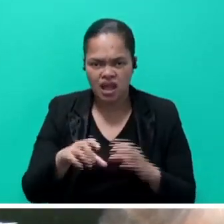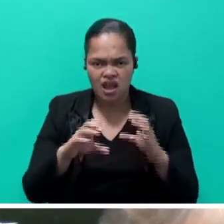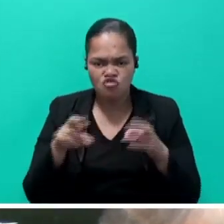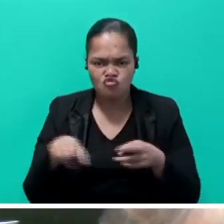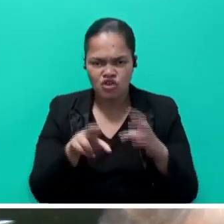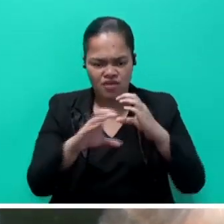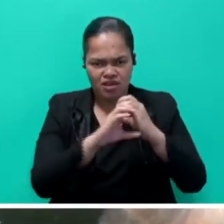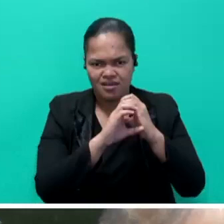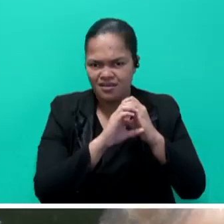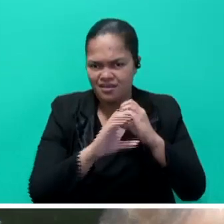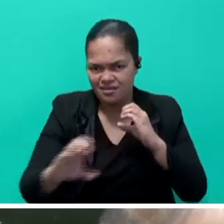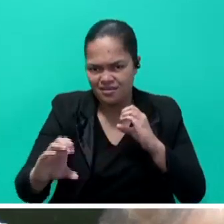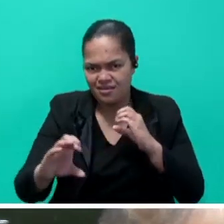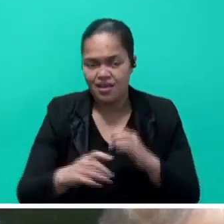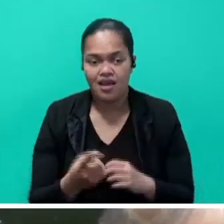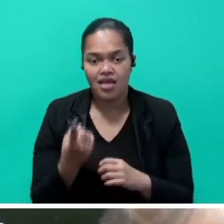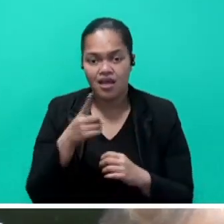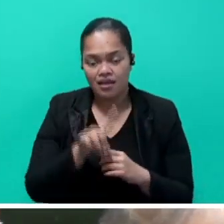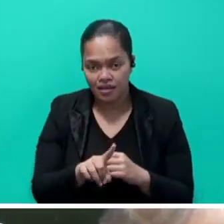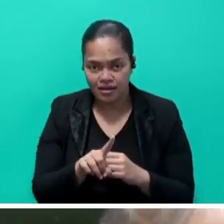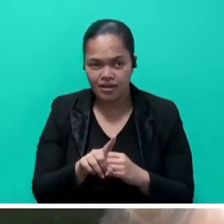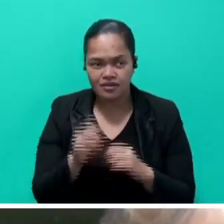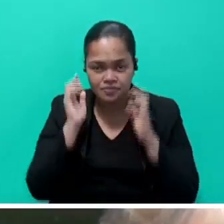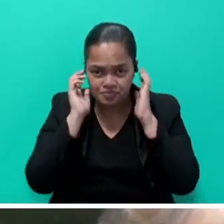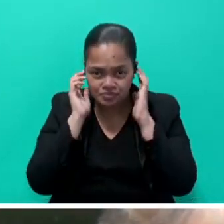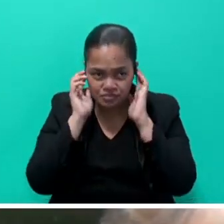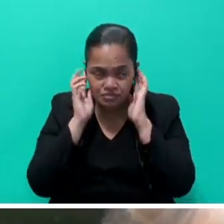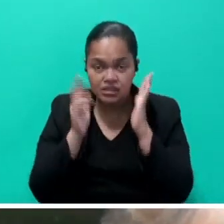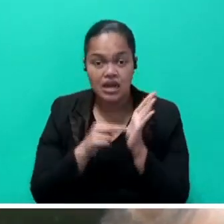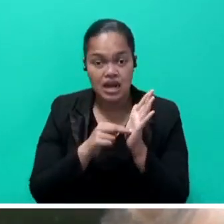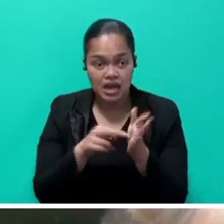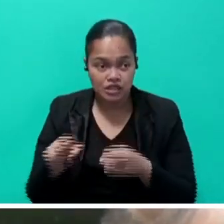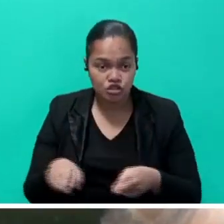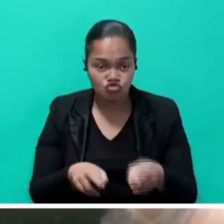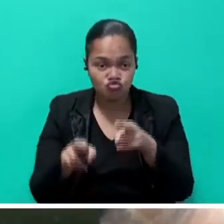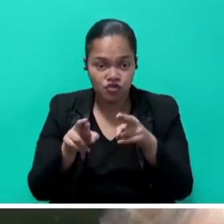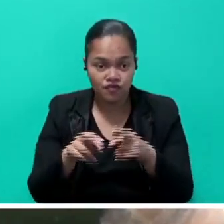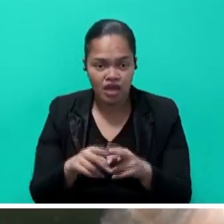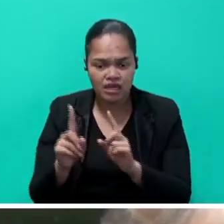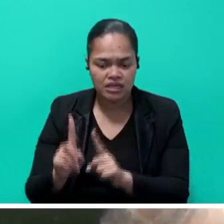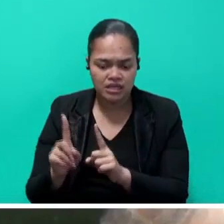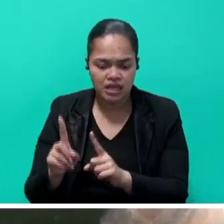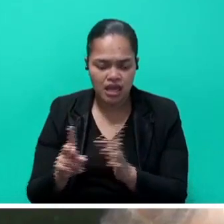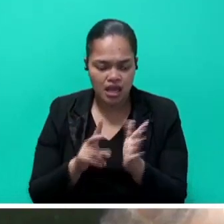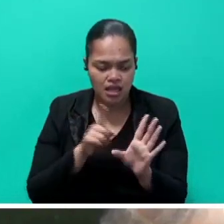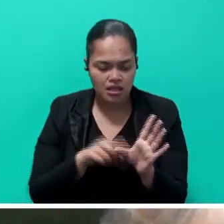and the Environment Impact Assessment for the Nandi River diversion near Wusania